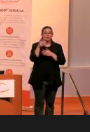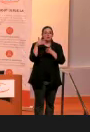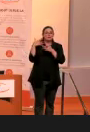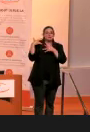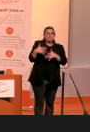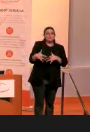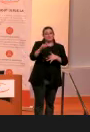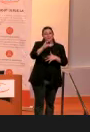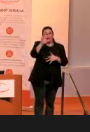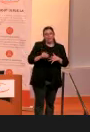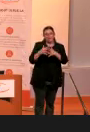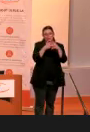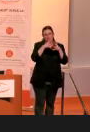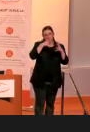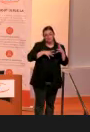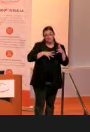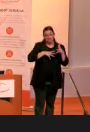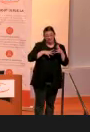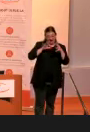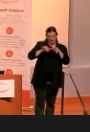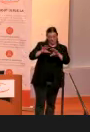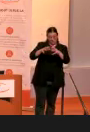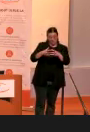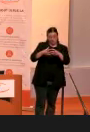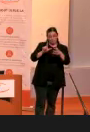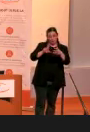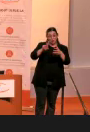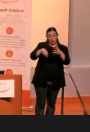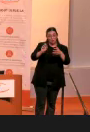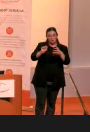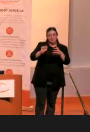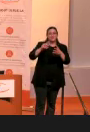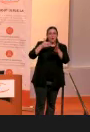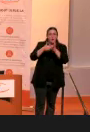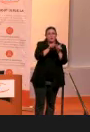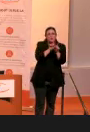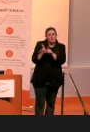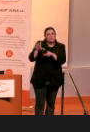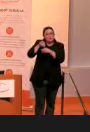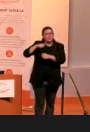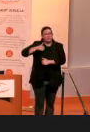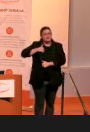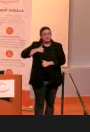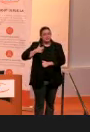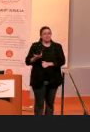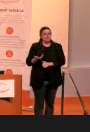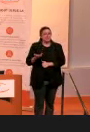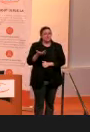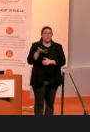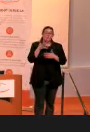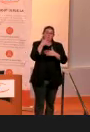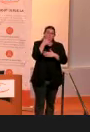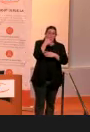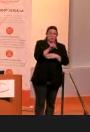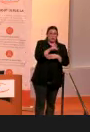are in the military. So far, hasn't affected that part at all, which is sort of really nice.